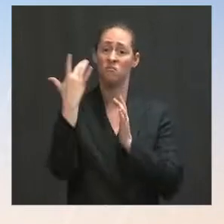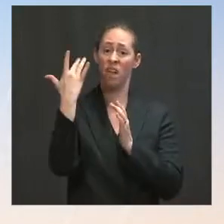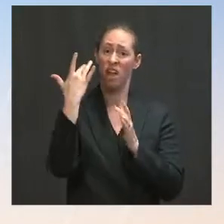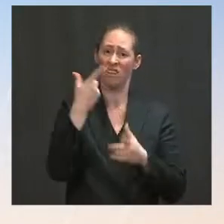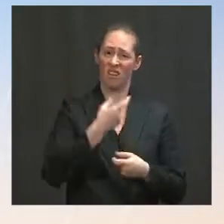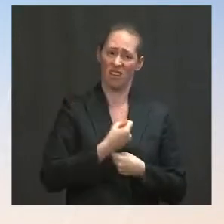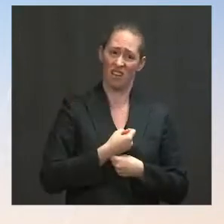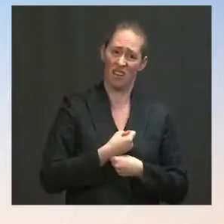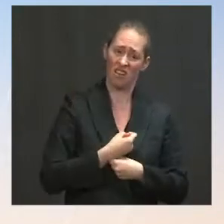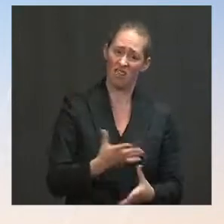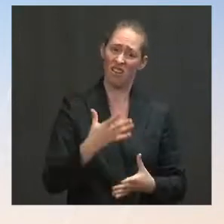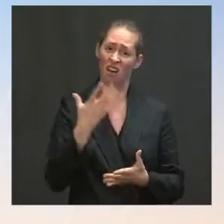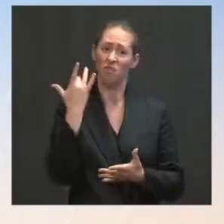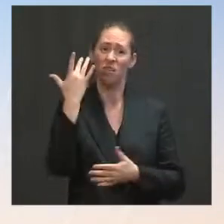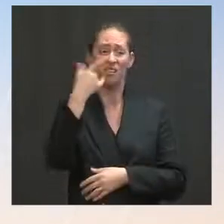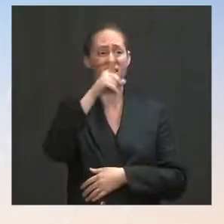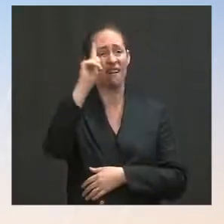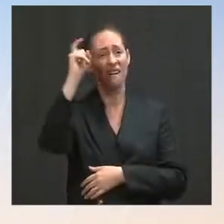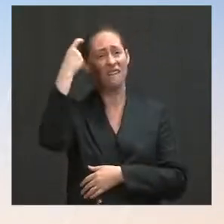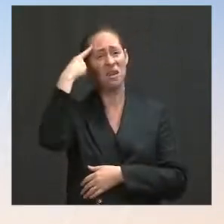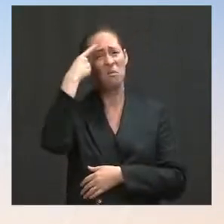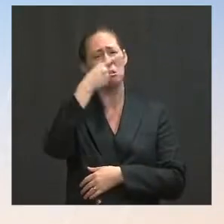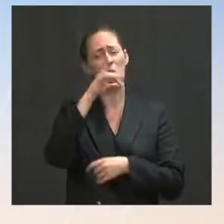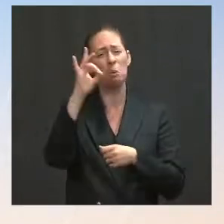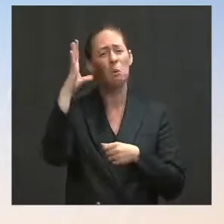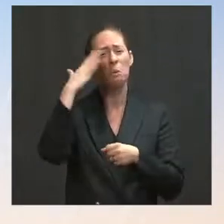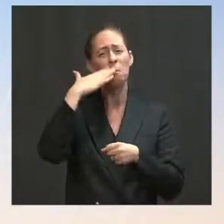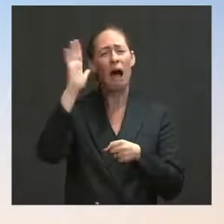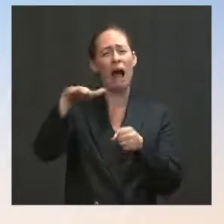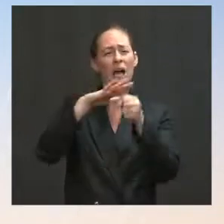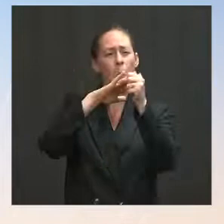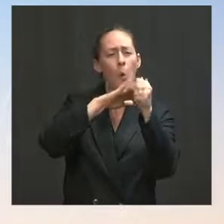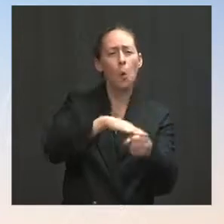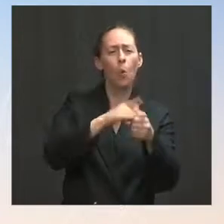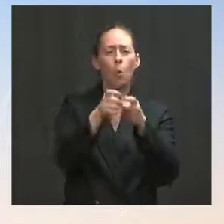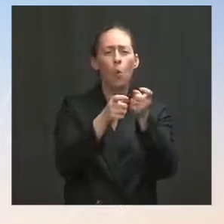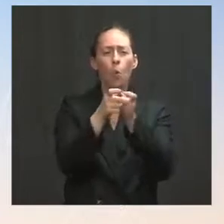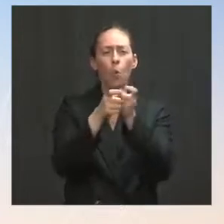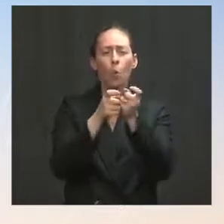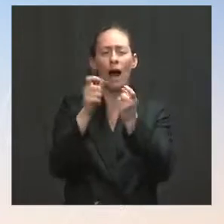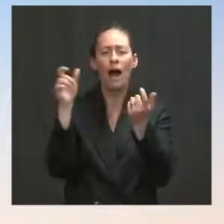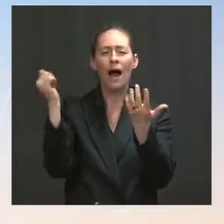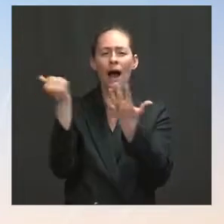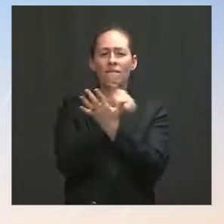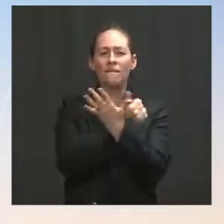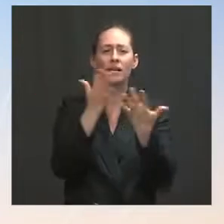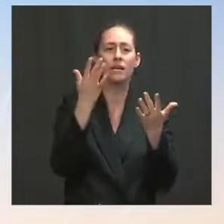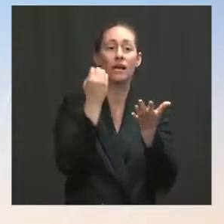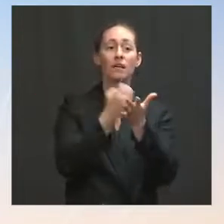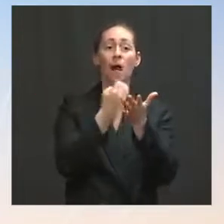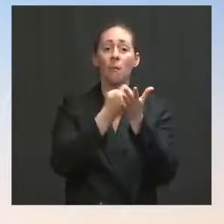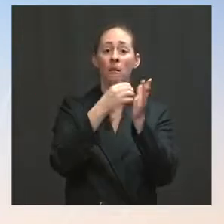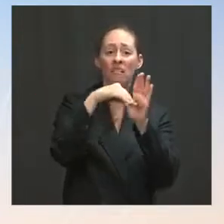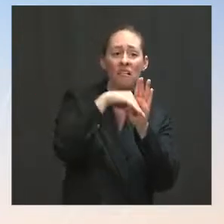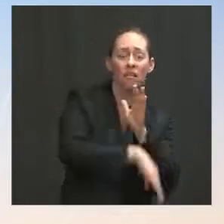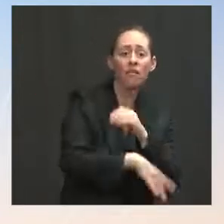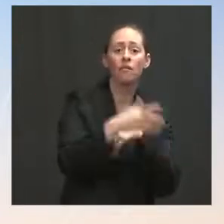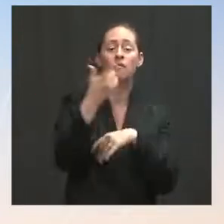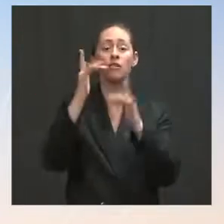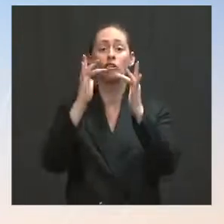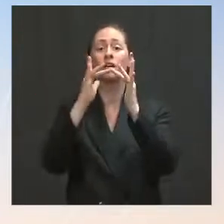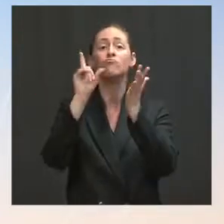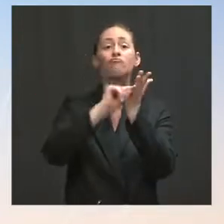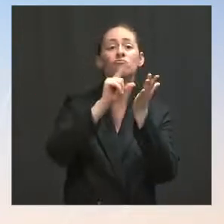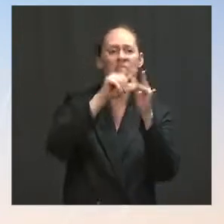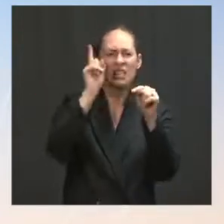Cuba are governed, that can cover a range of issues, whether it's economic suppression, media suppression, lack of access to health